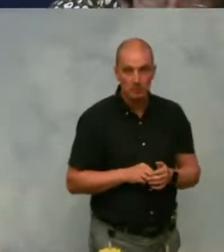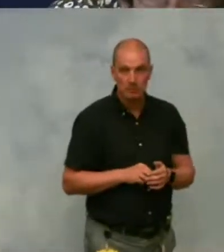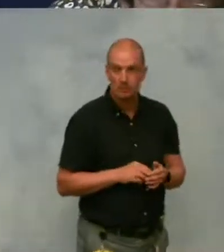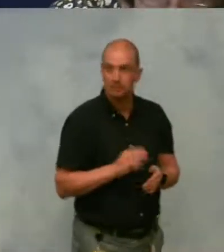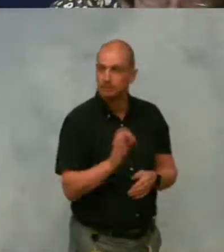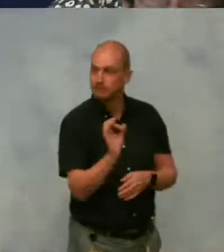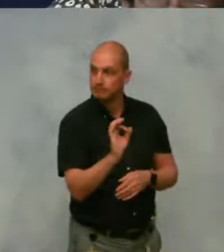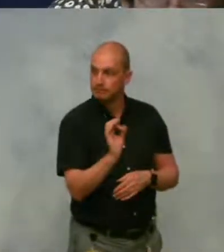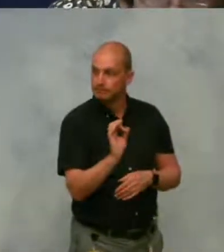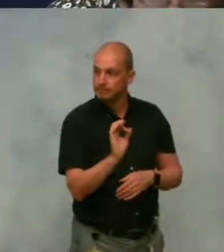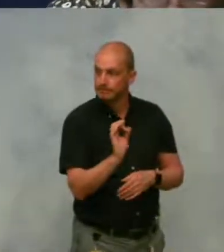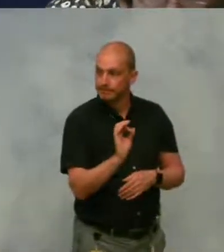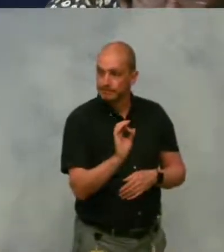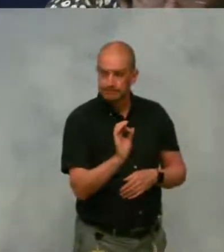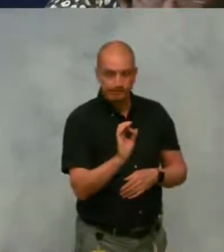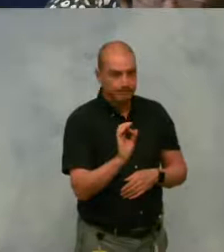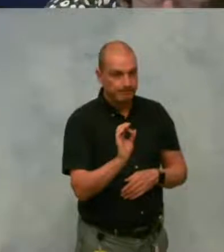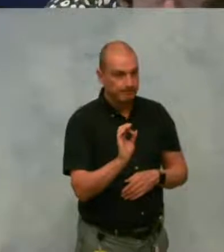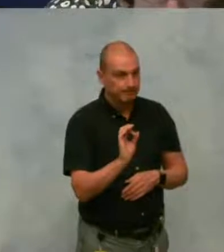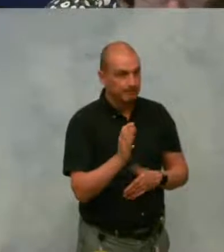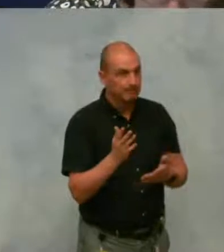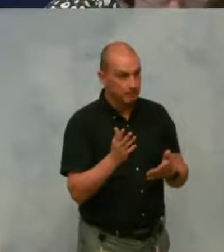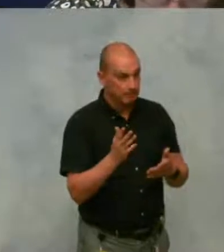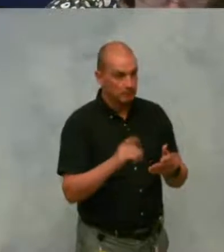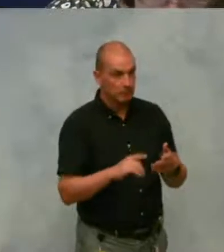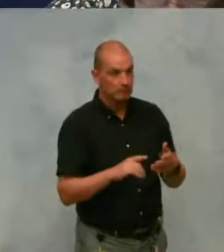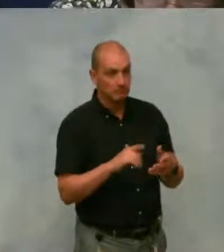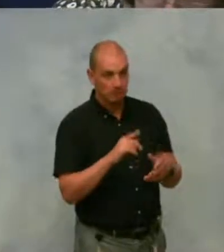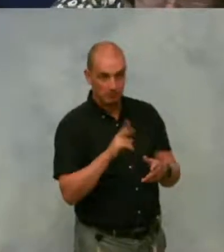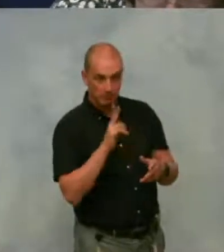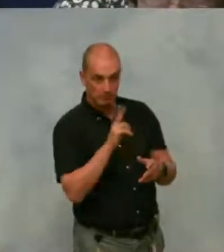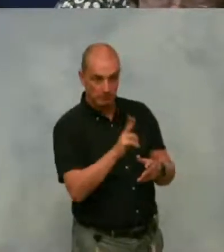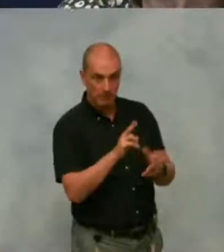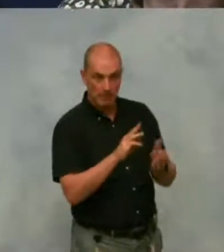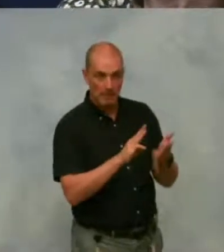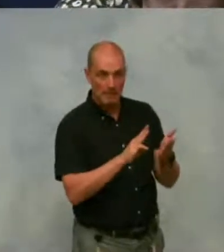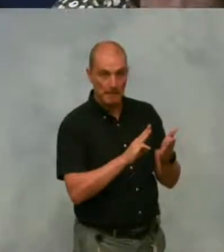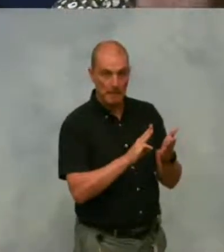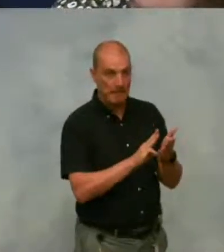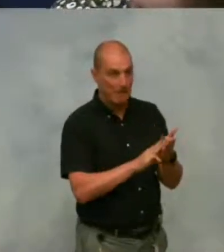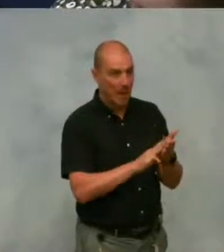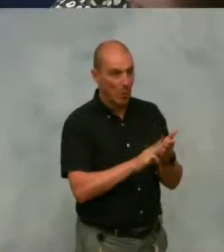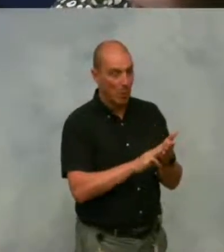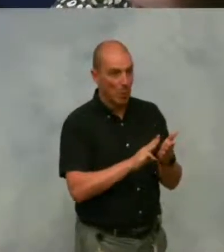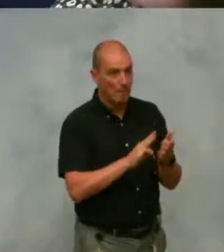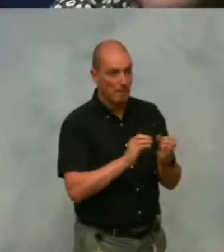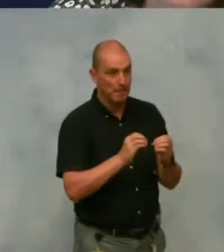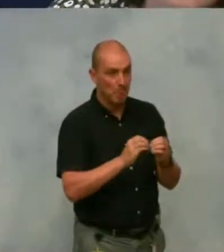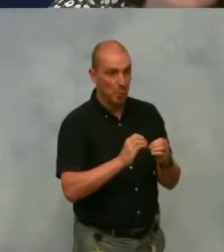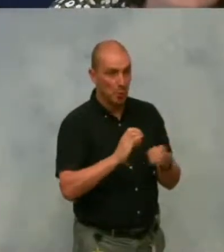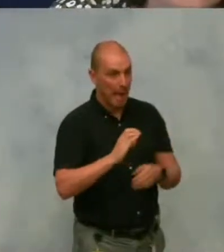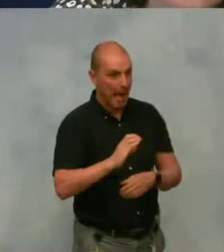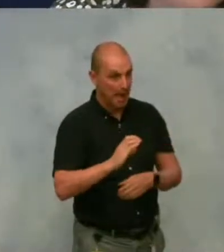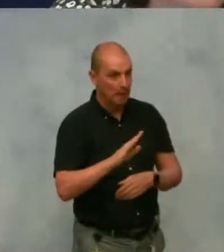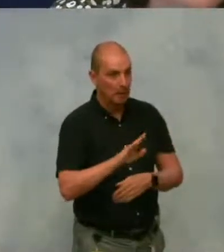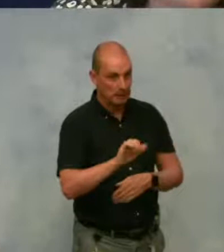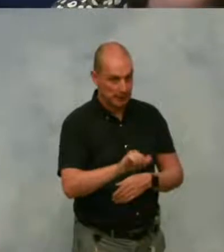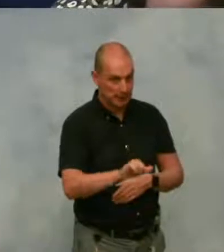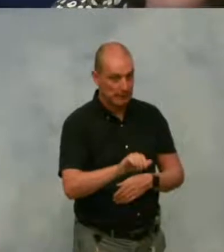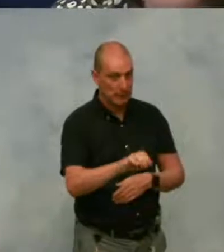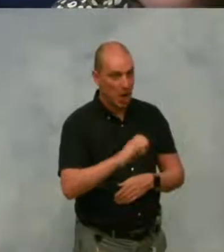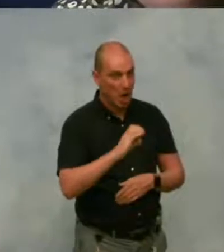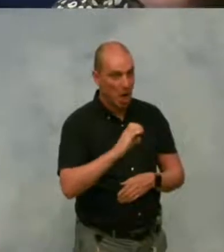No, we don't have Councillor Brogan. We have Councillor Matthew Buchanan. Do we have Councillor